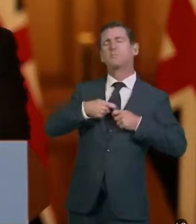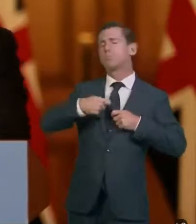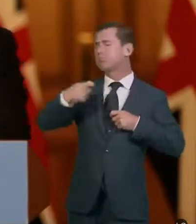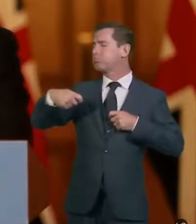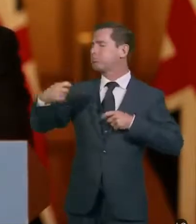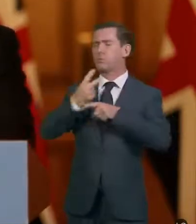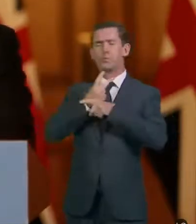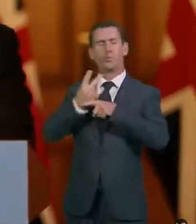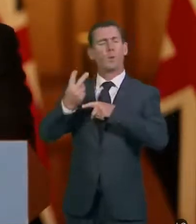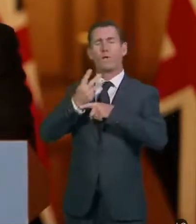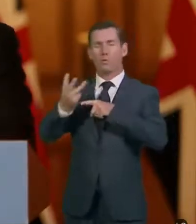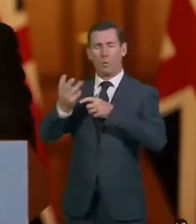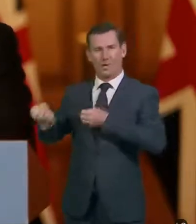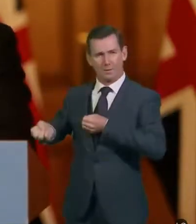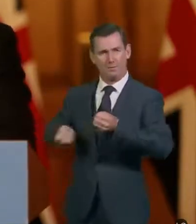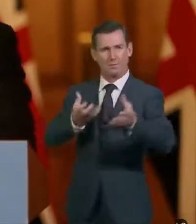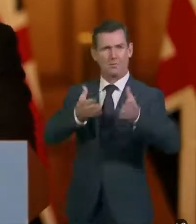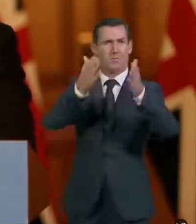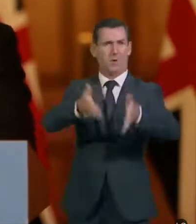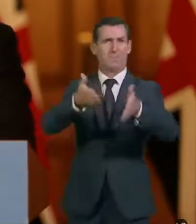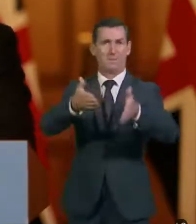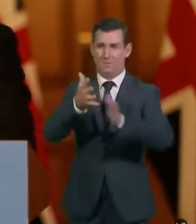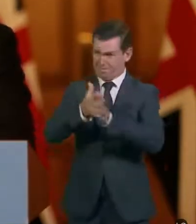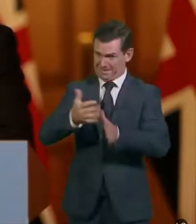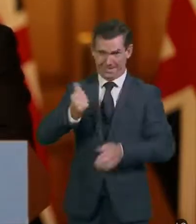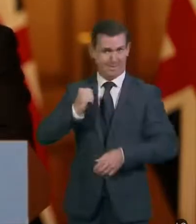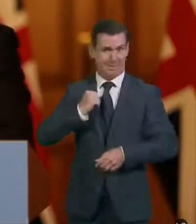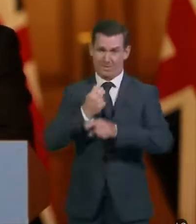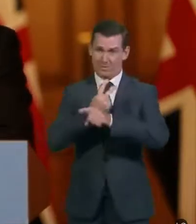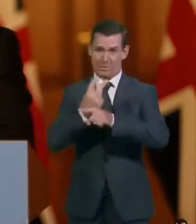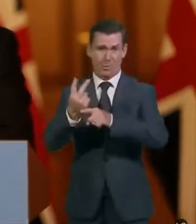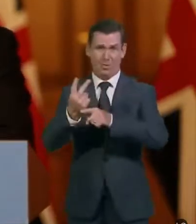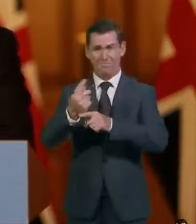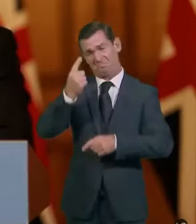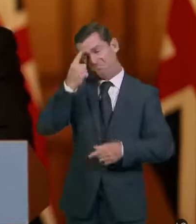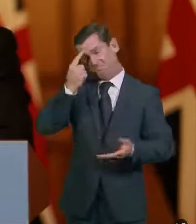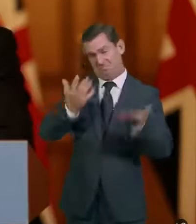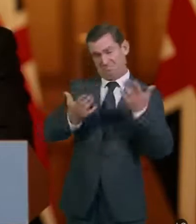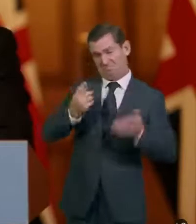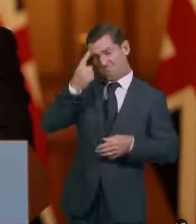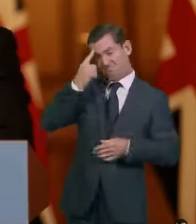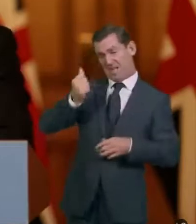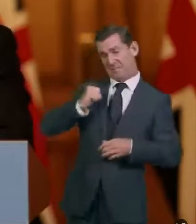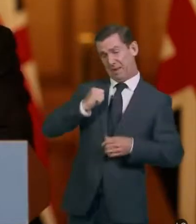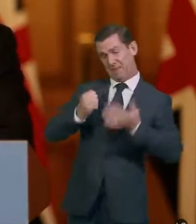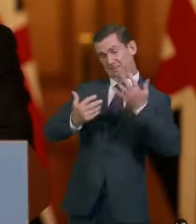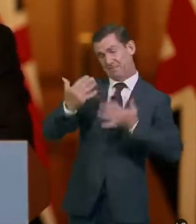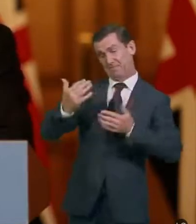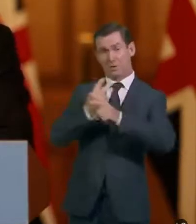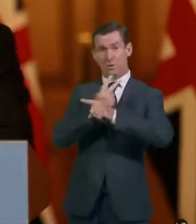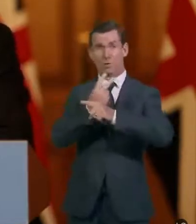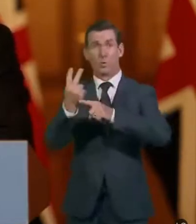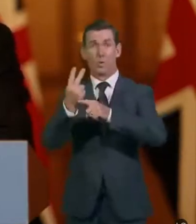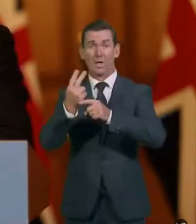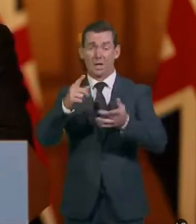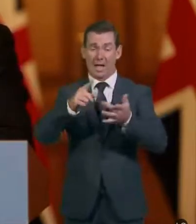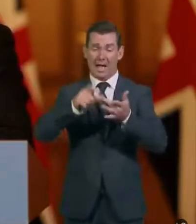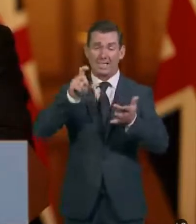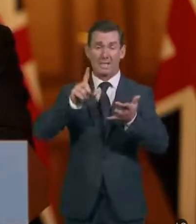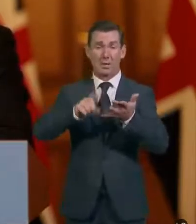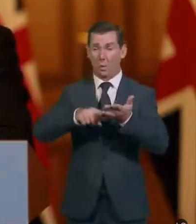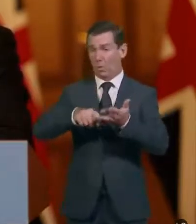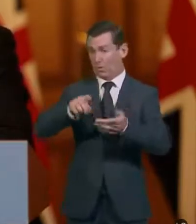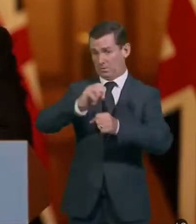present trends, in just over 2 weeks, there will be more COVID patients in intensive care than at the peak of the